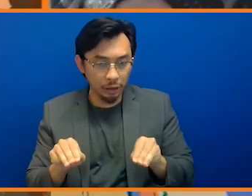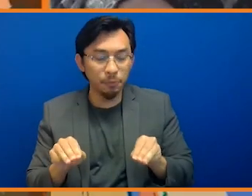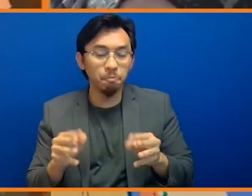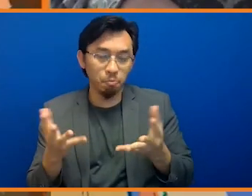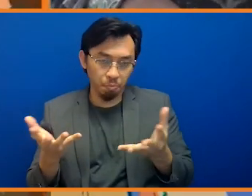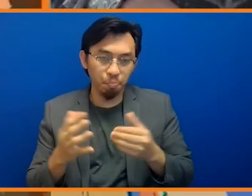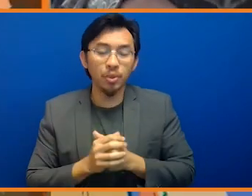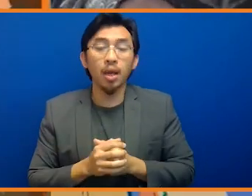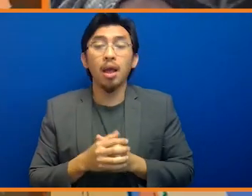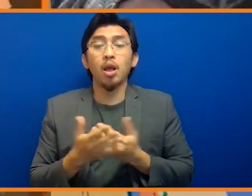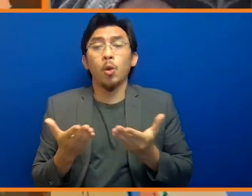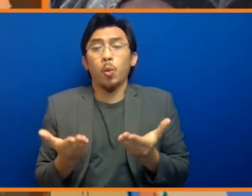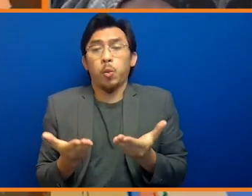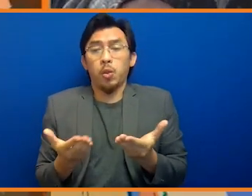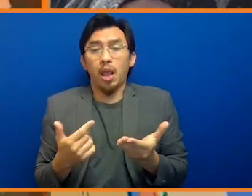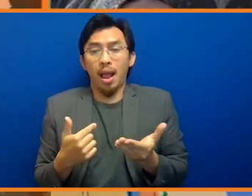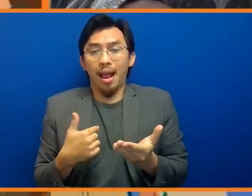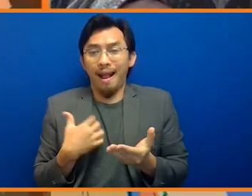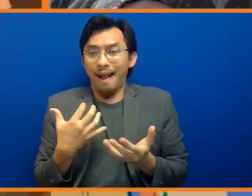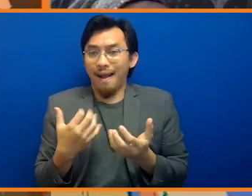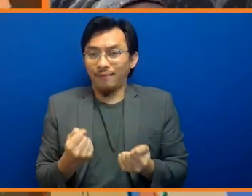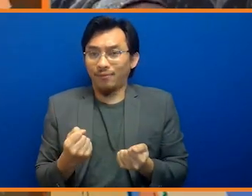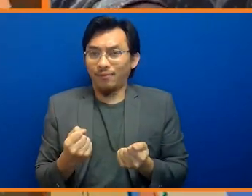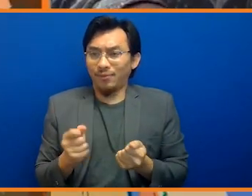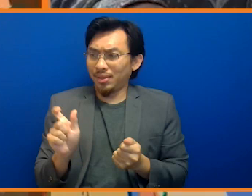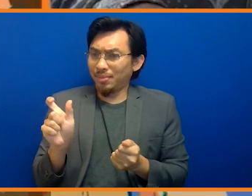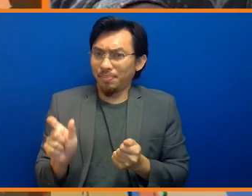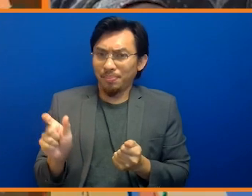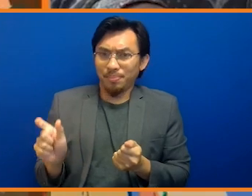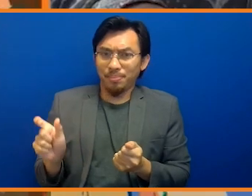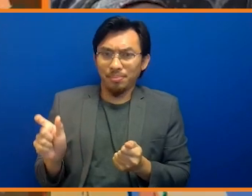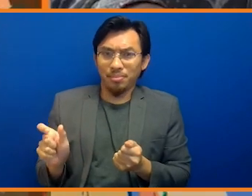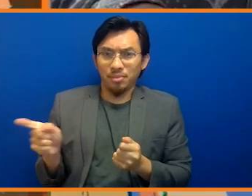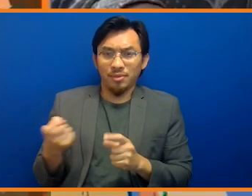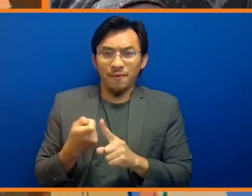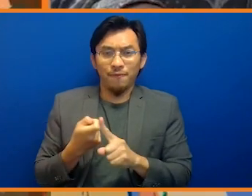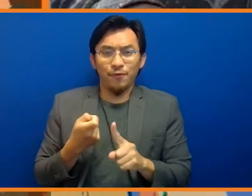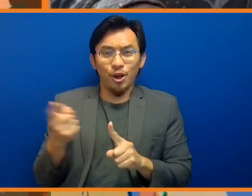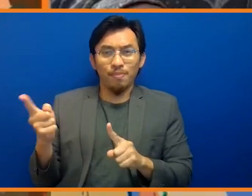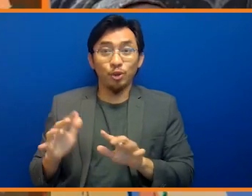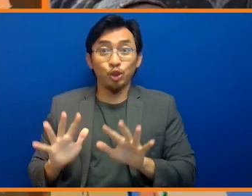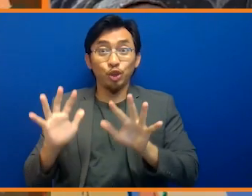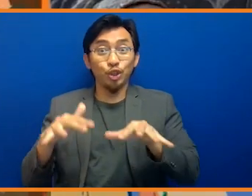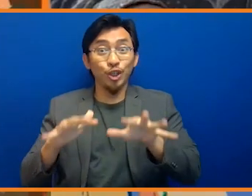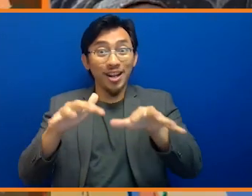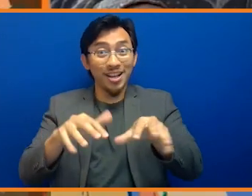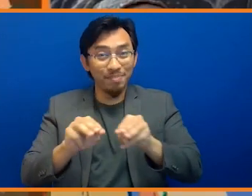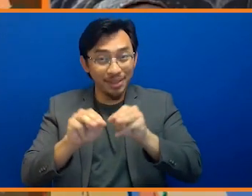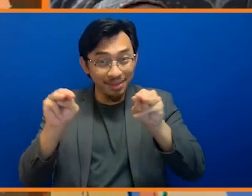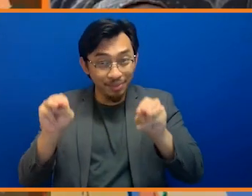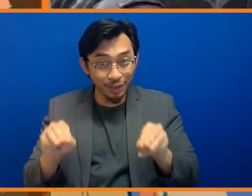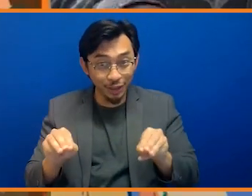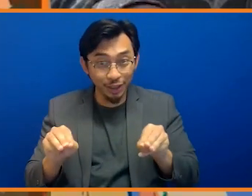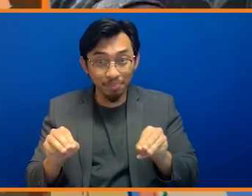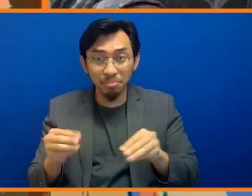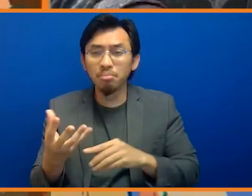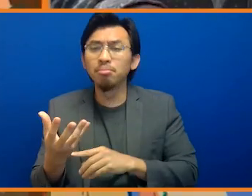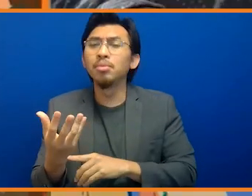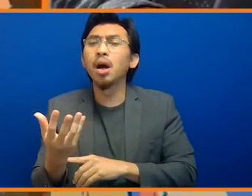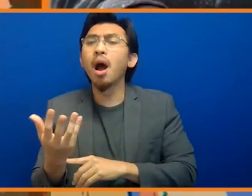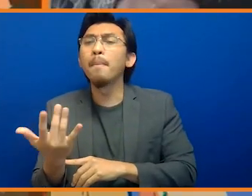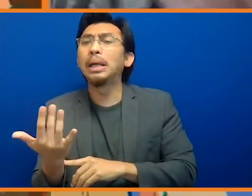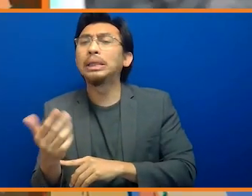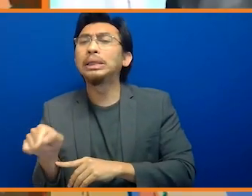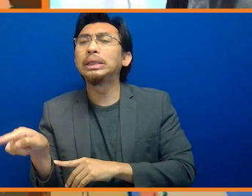I think today we have the participant from Aceh Tsunami Museum. Yeah. How many of you?